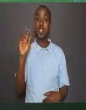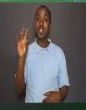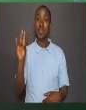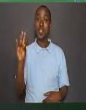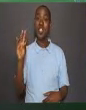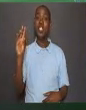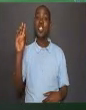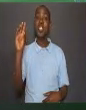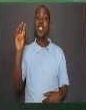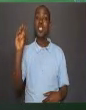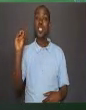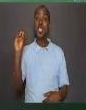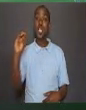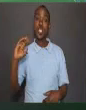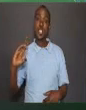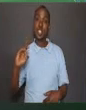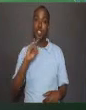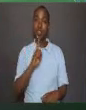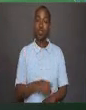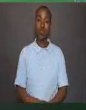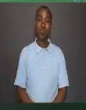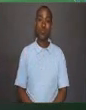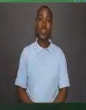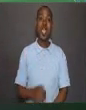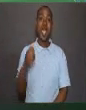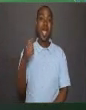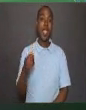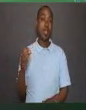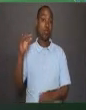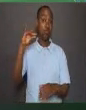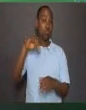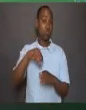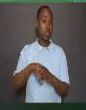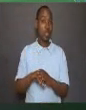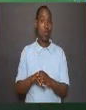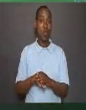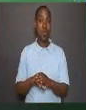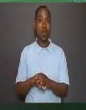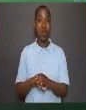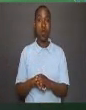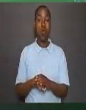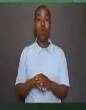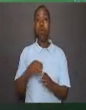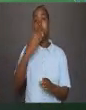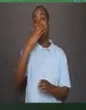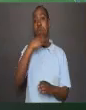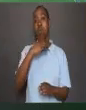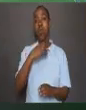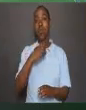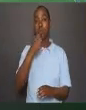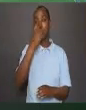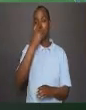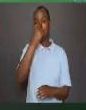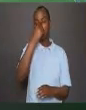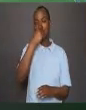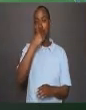Celsius, and the air inhaled is warmed in the nasal passage